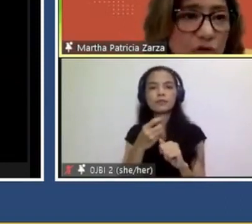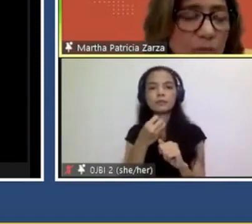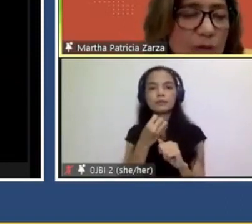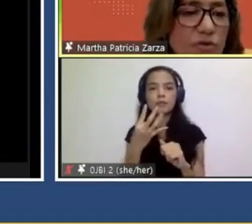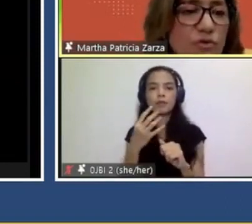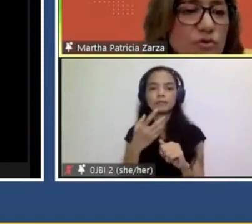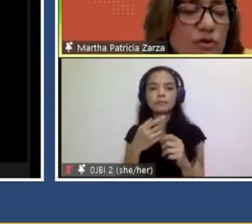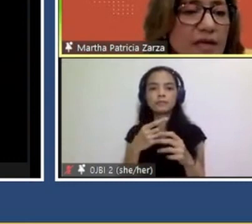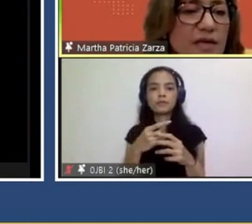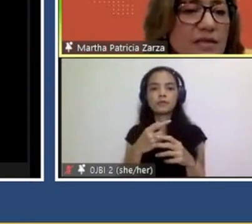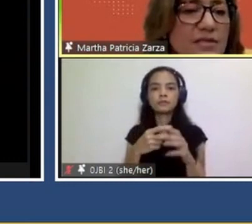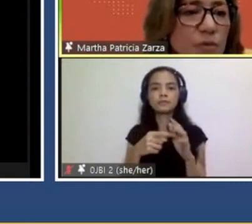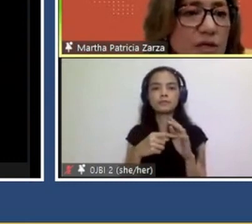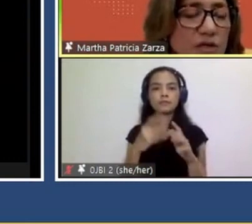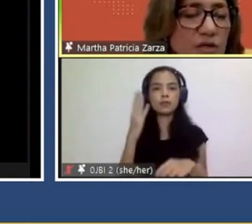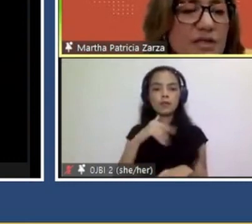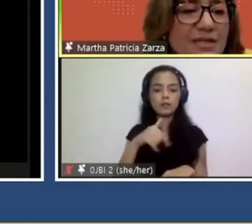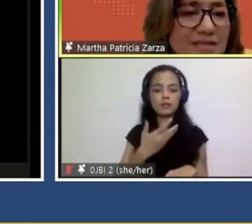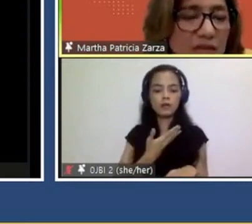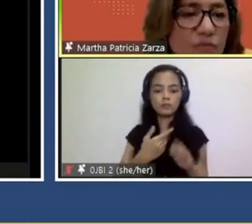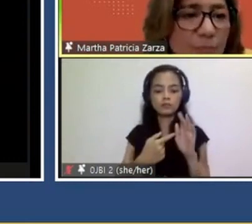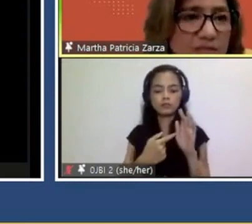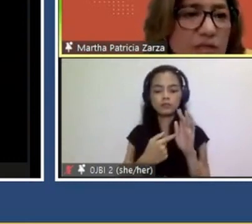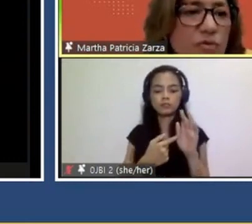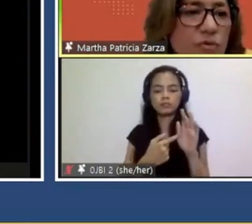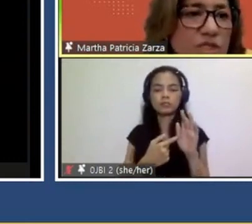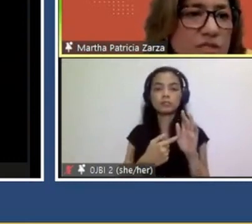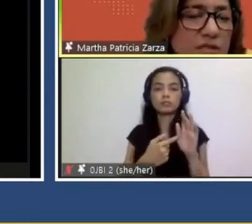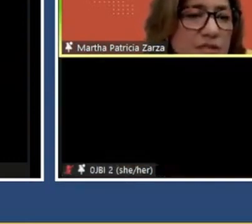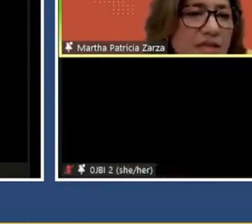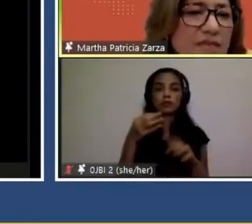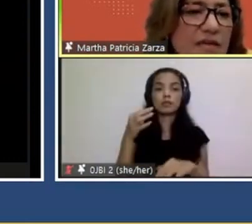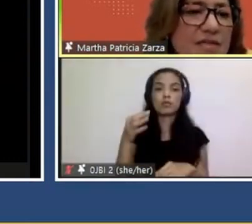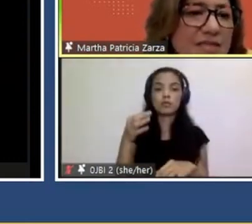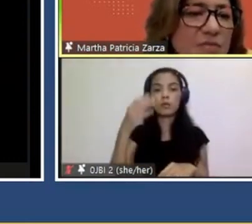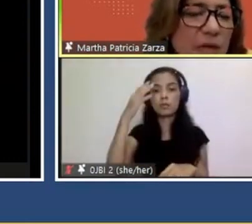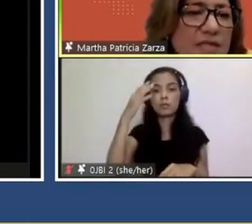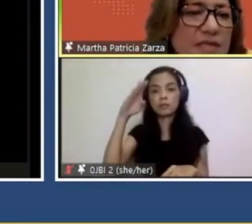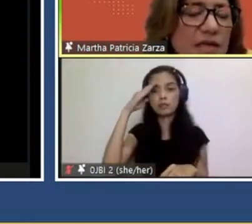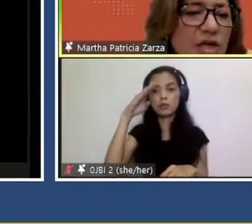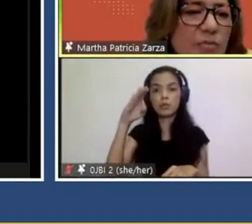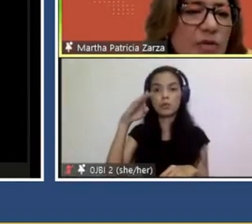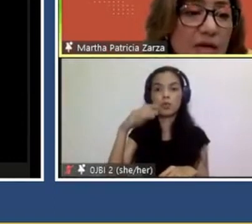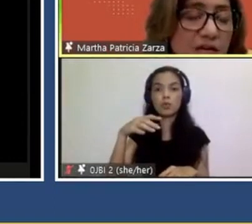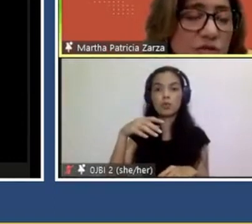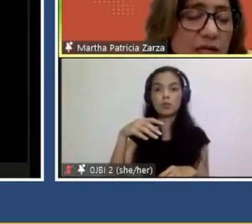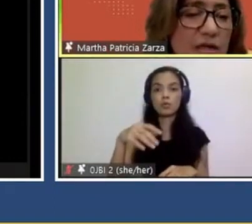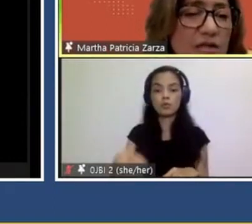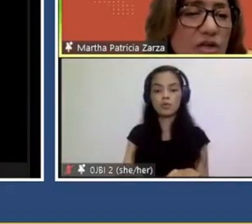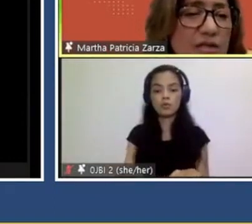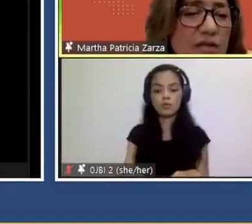I'm going to talk about to you today is the one conducted in the state of Mexico, which is in the center, is this place. But